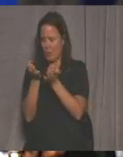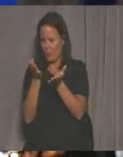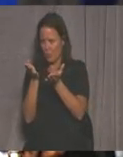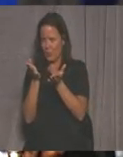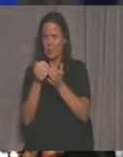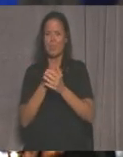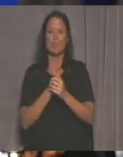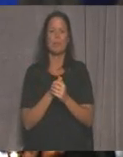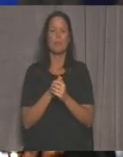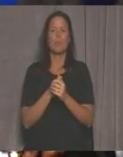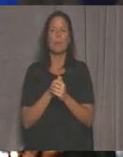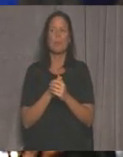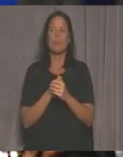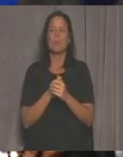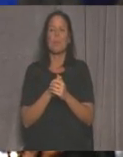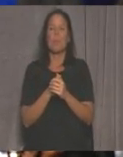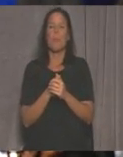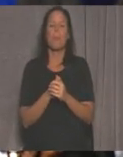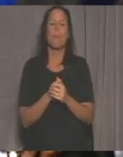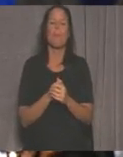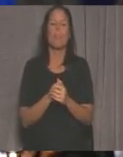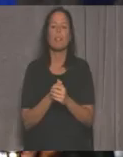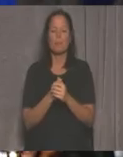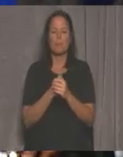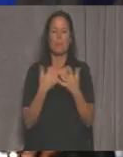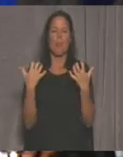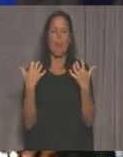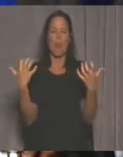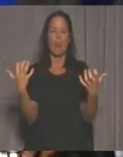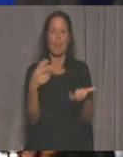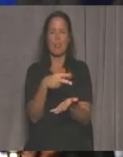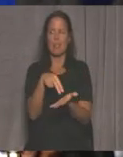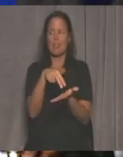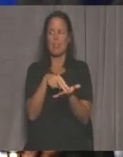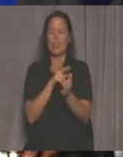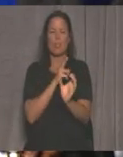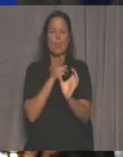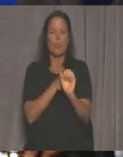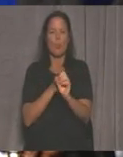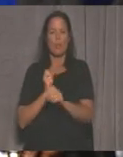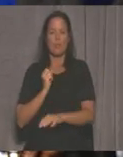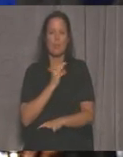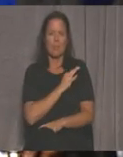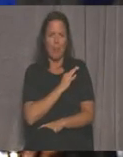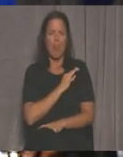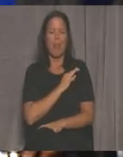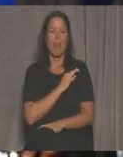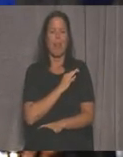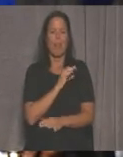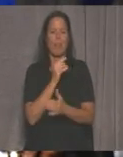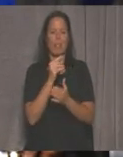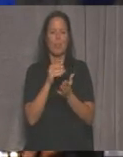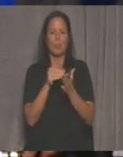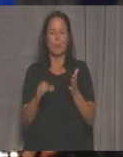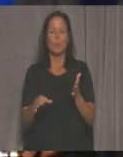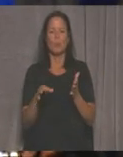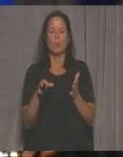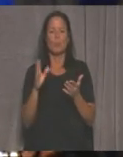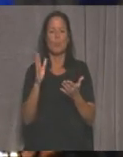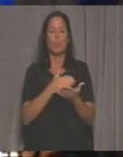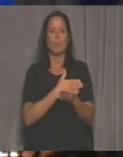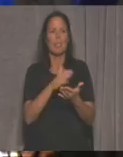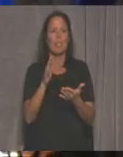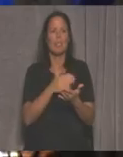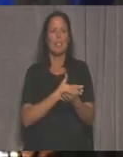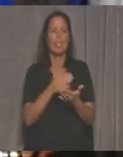service. Would the audience please rise and join the faculty and the graduates in singing the Star